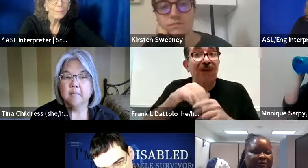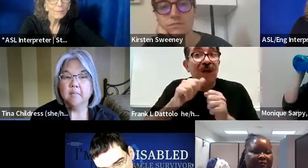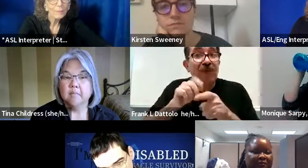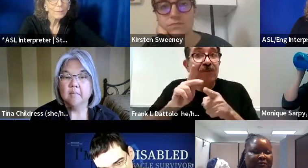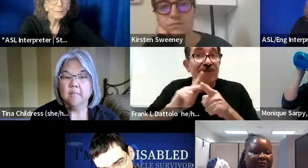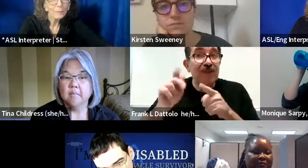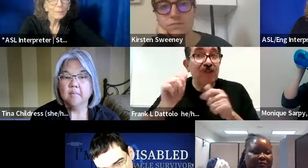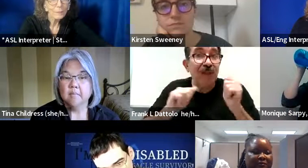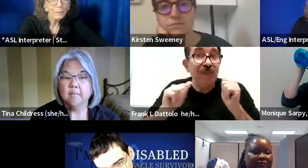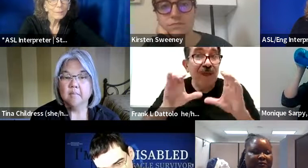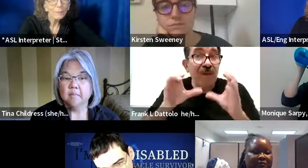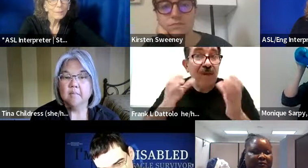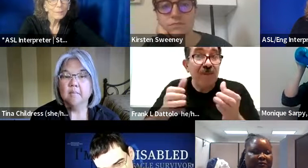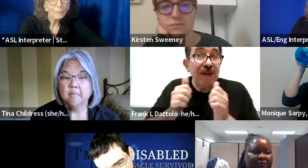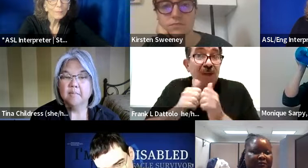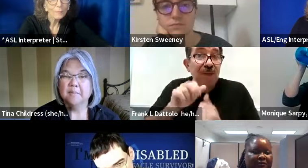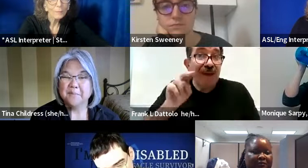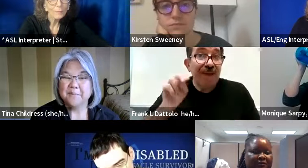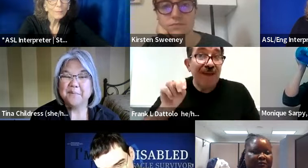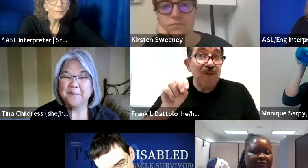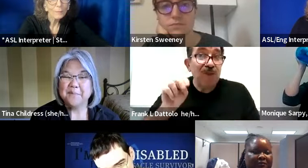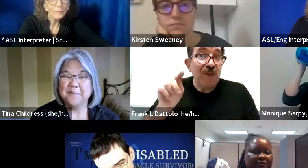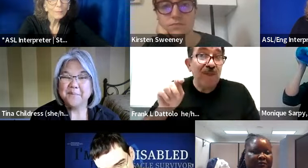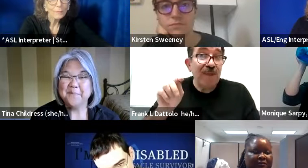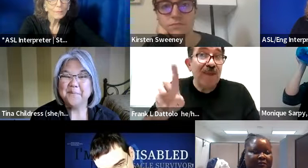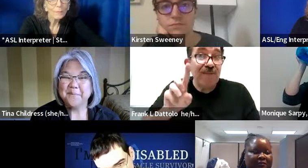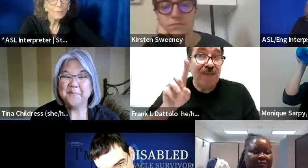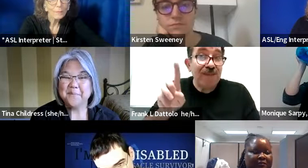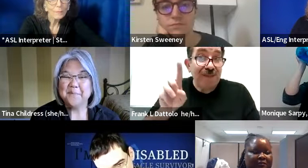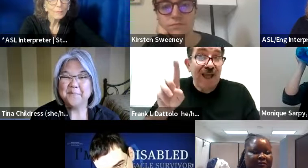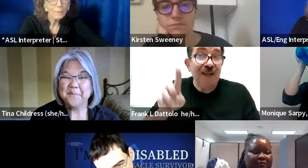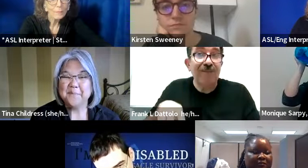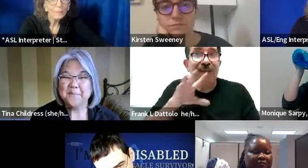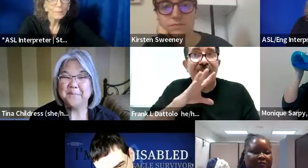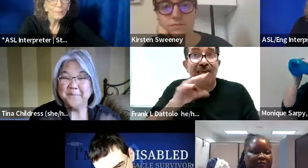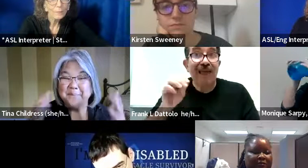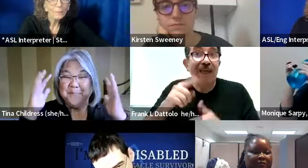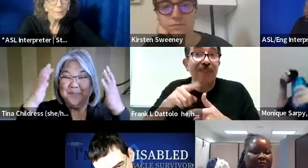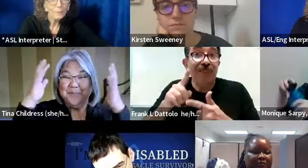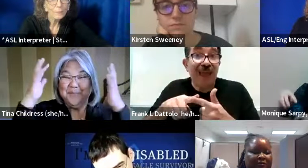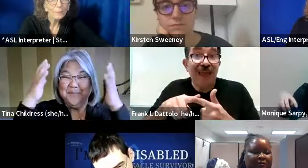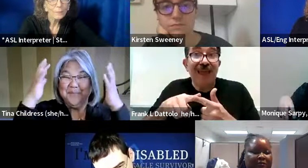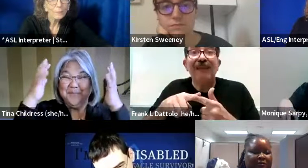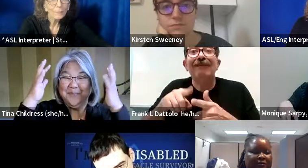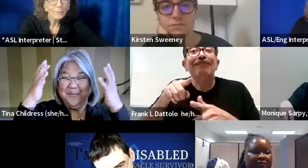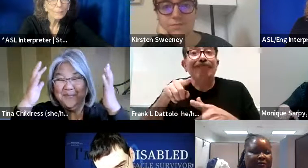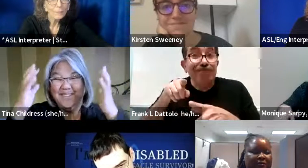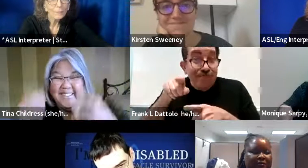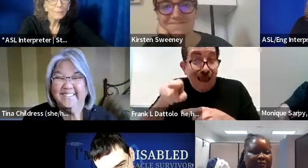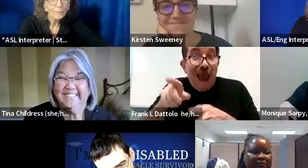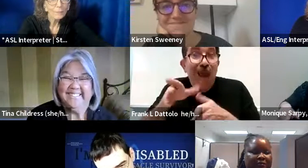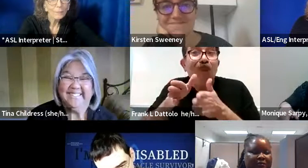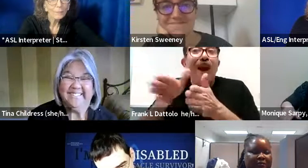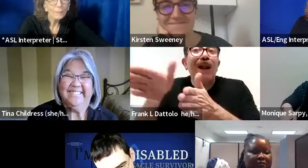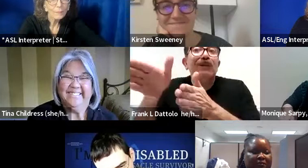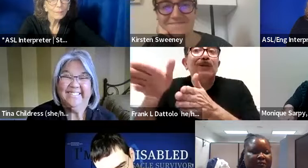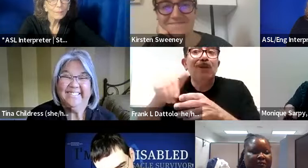I was a theater major myself. I was in professional theater company, National Theater of the Deaf.